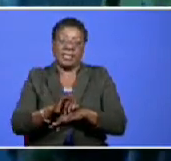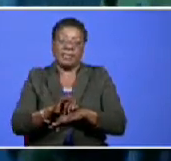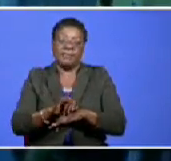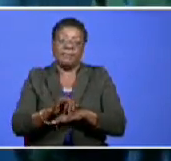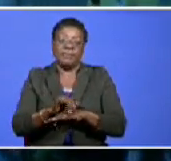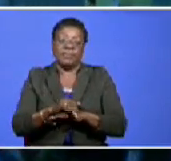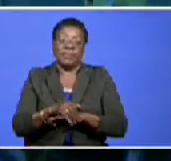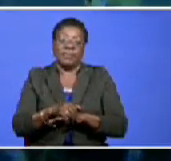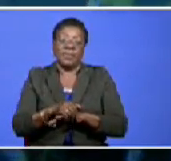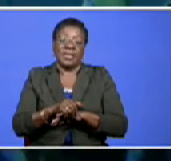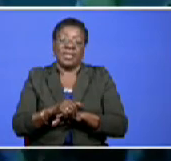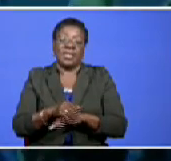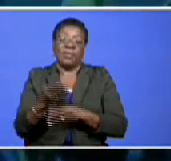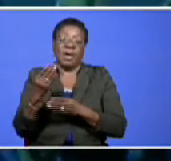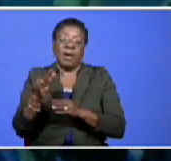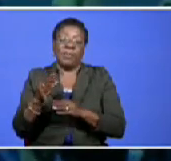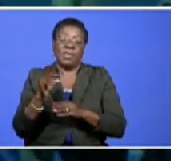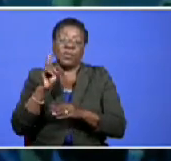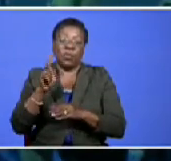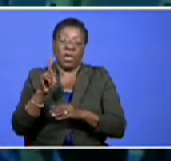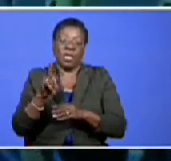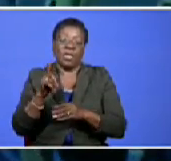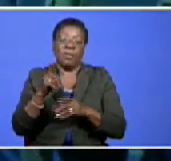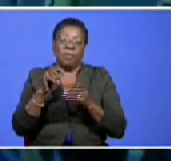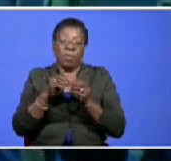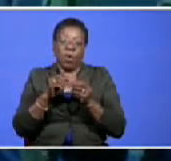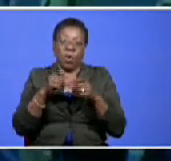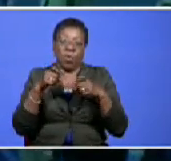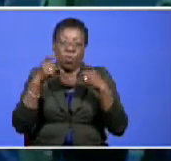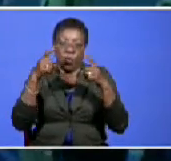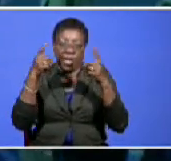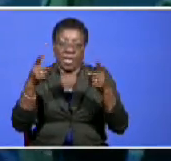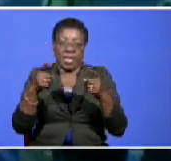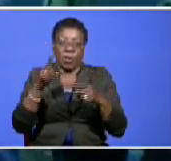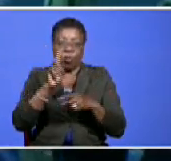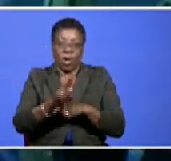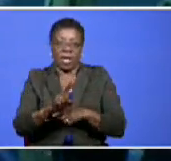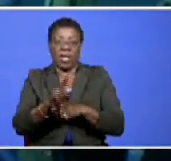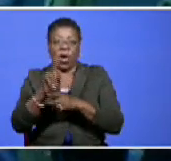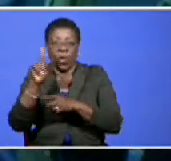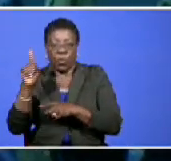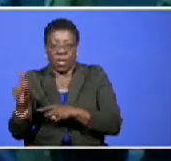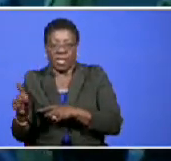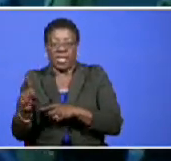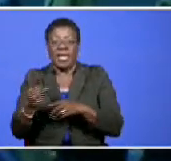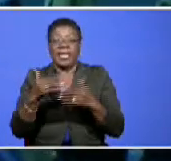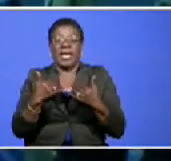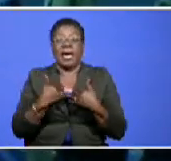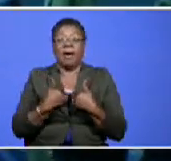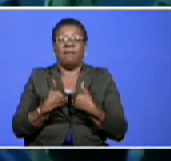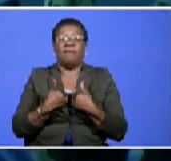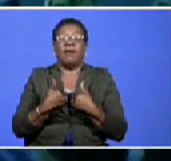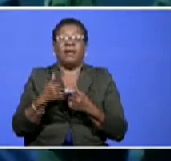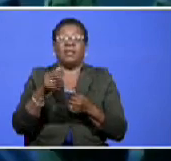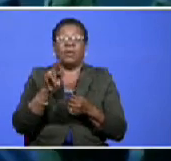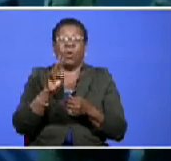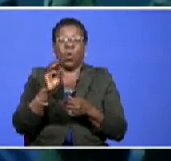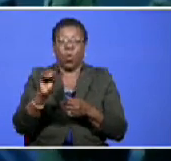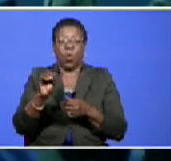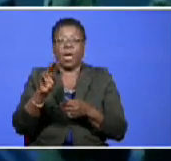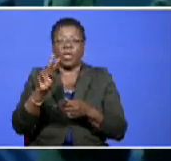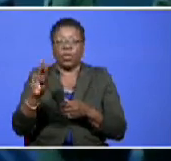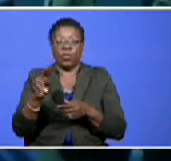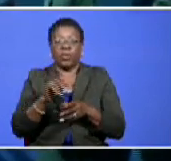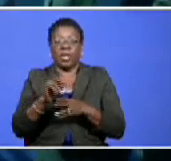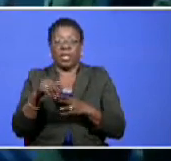week 4-2. So the Bahamas 1 win, no losses right now. Bonaire is 1-1, and the British Virgin Islands, they have a 0-2 record. So the Bahamas